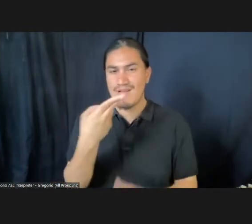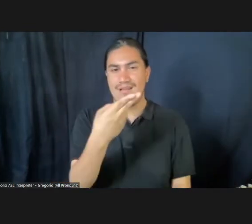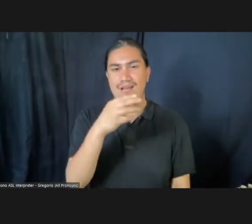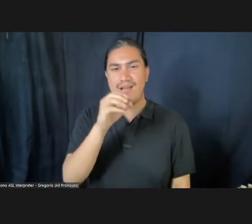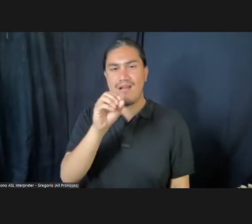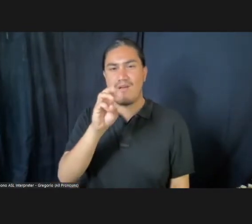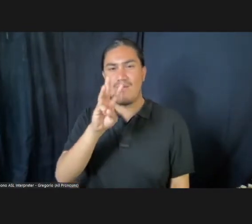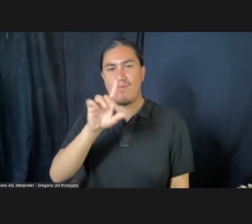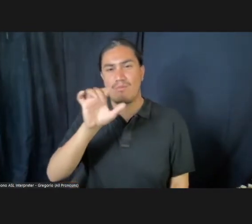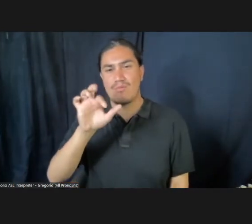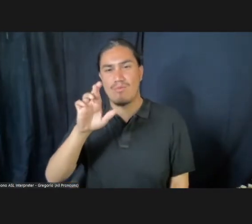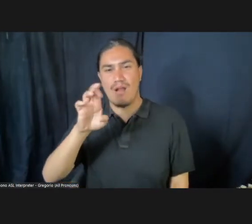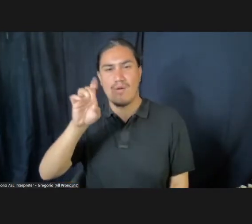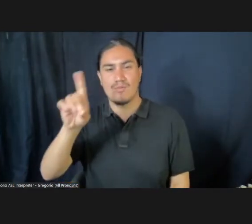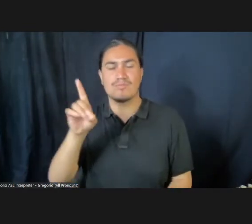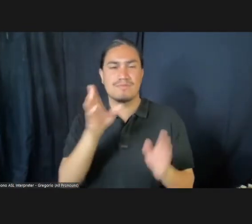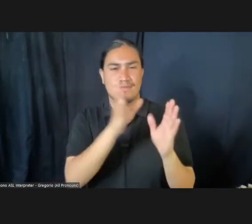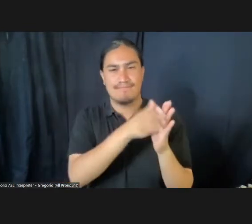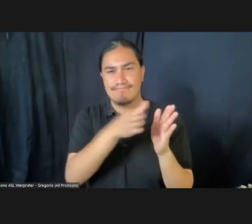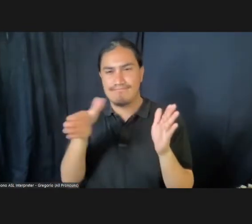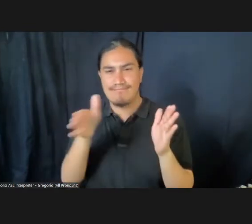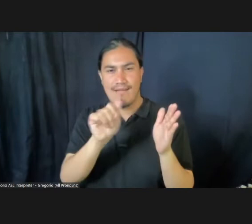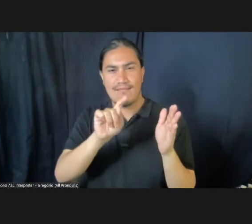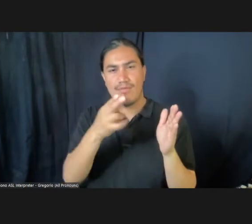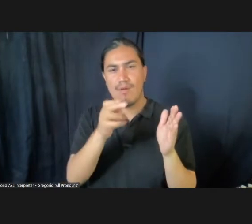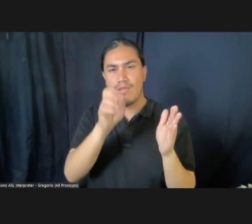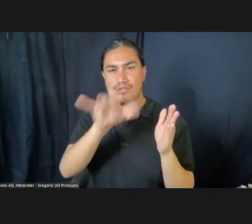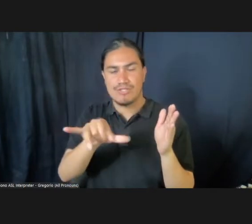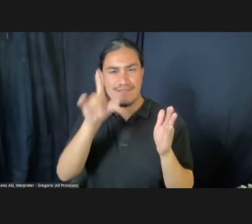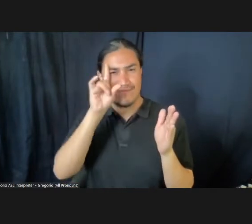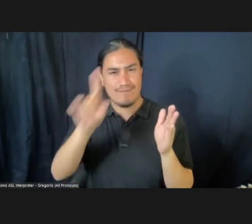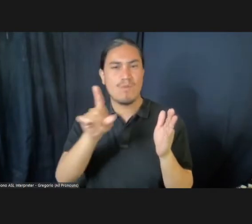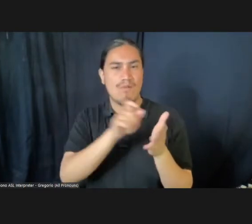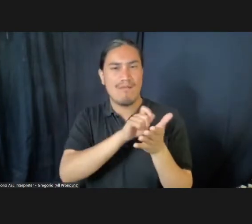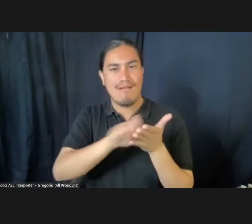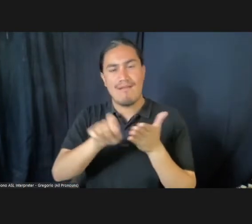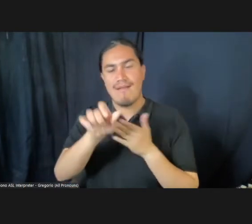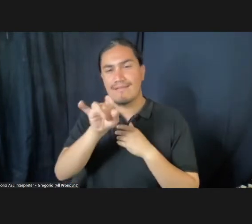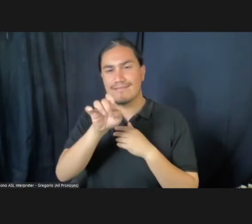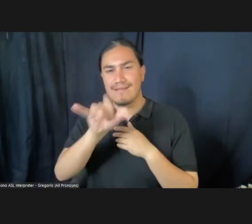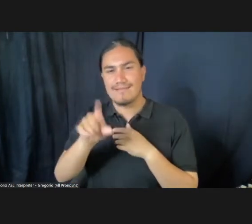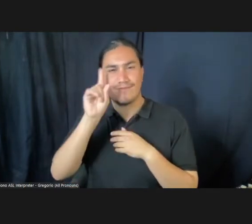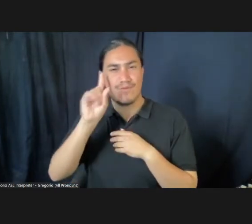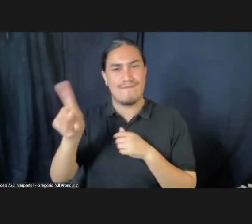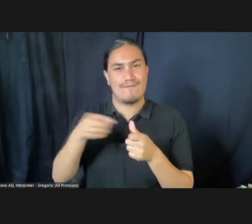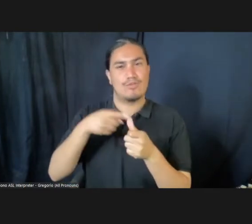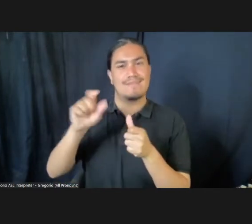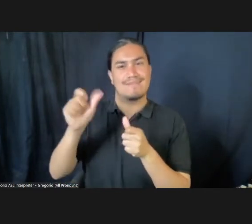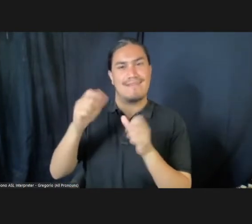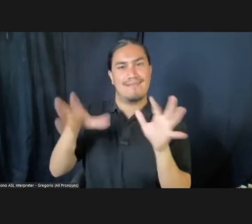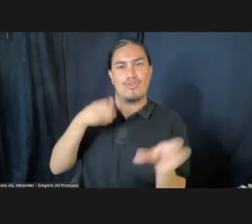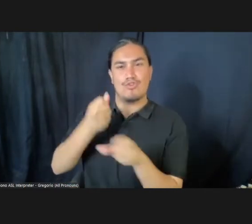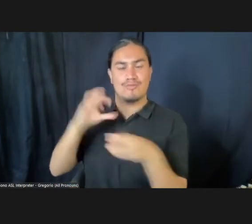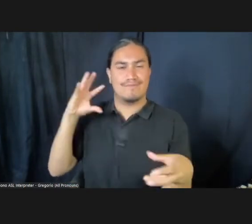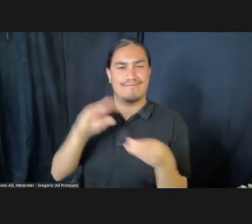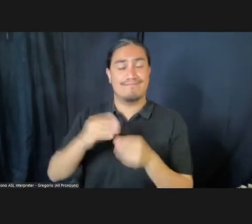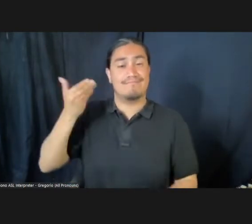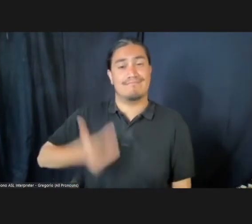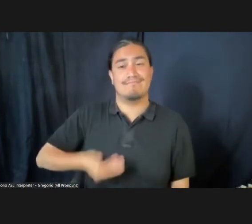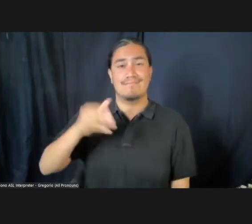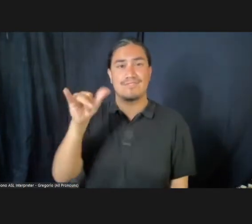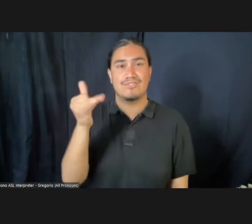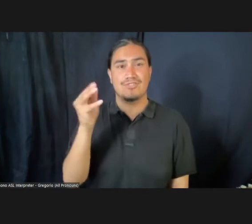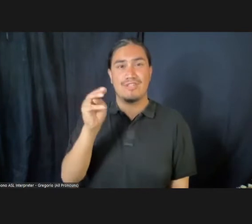anthology, Essays and Conversations from the First 10 Years. I'm Jamie Galoon, director and co-founder